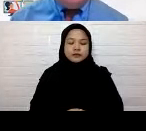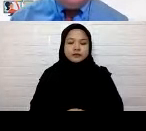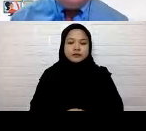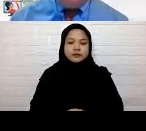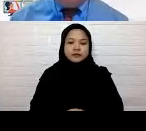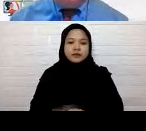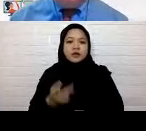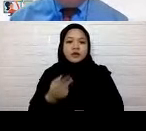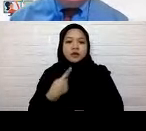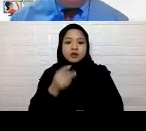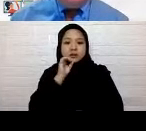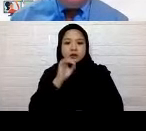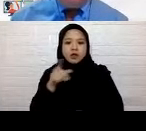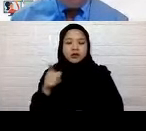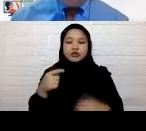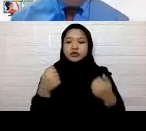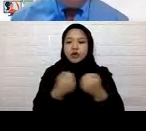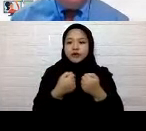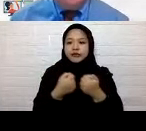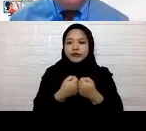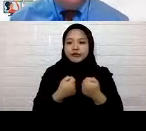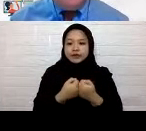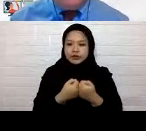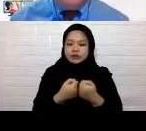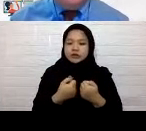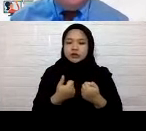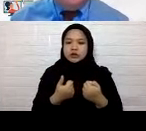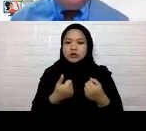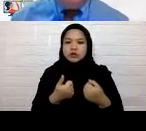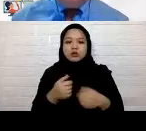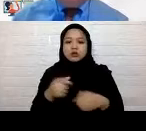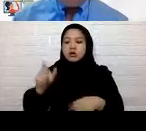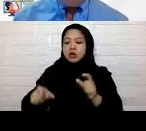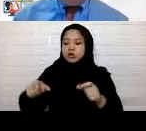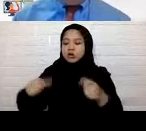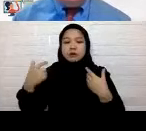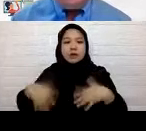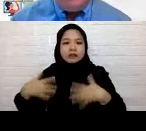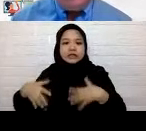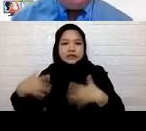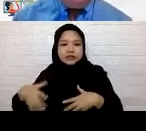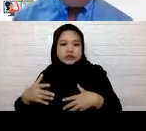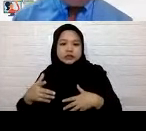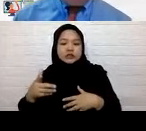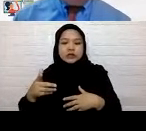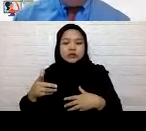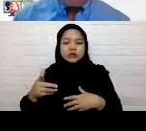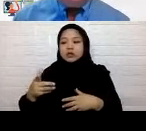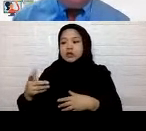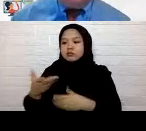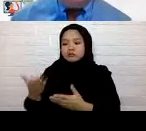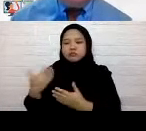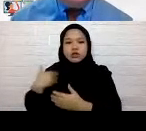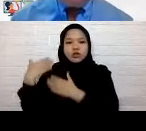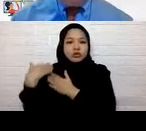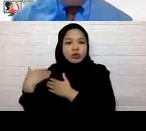between practitioners' duties and obligations, difficult ethical choices. For example, you are